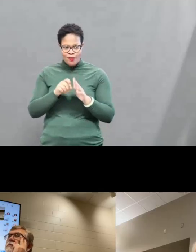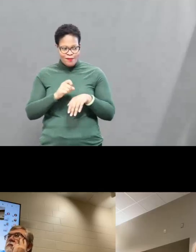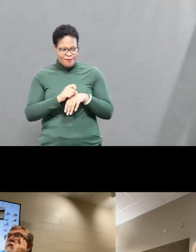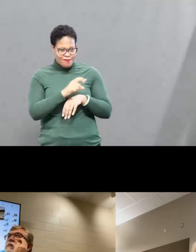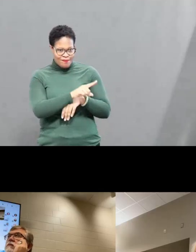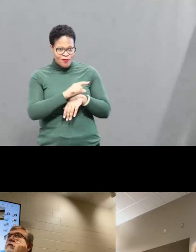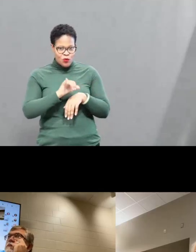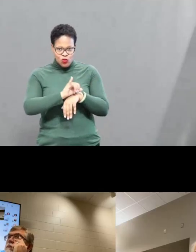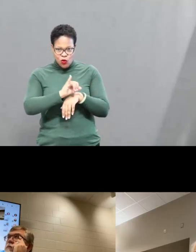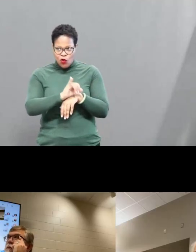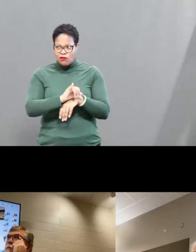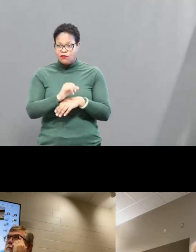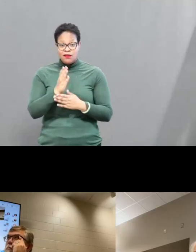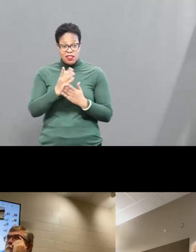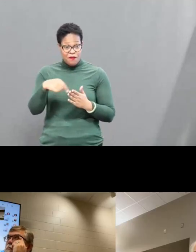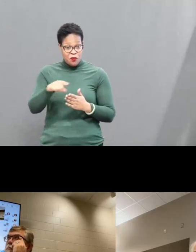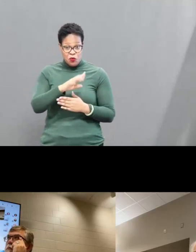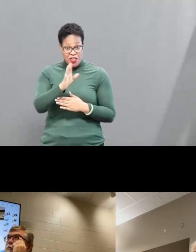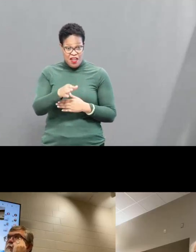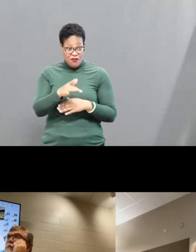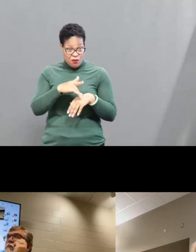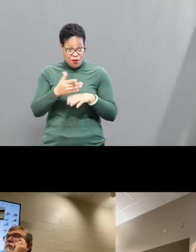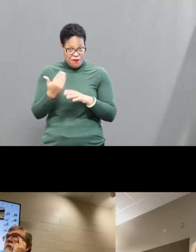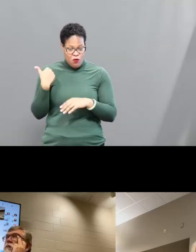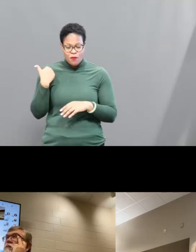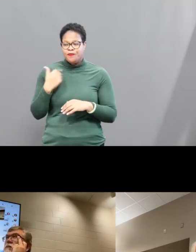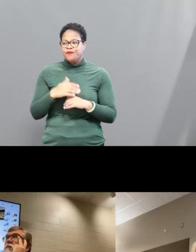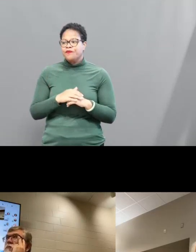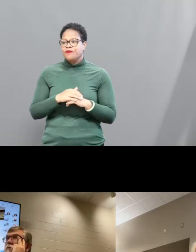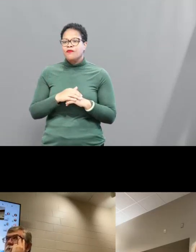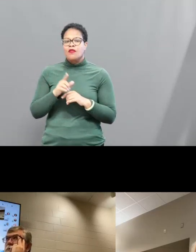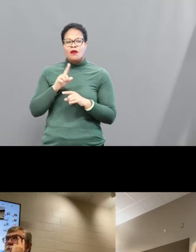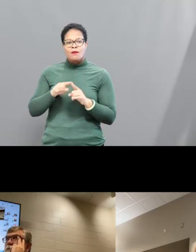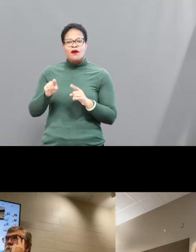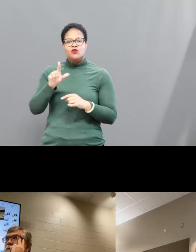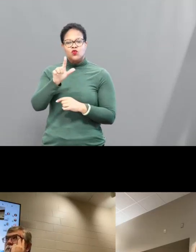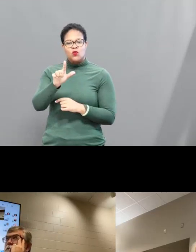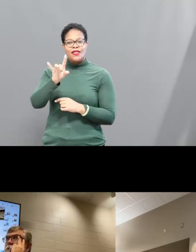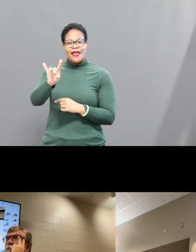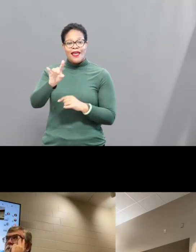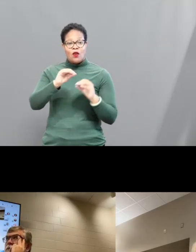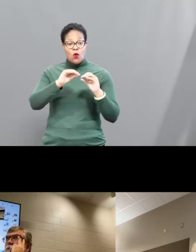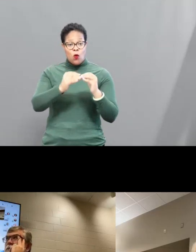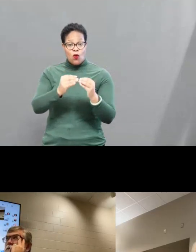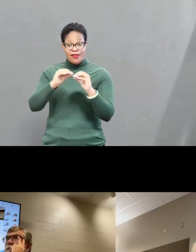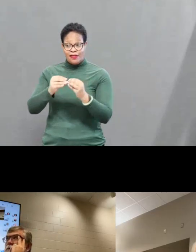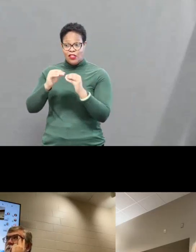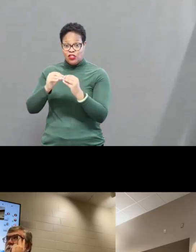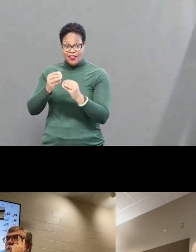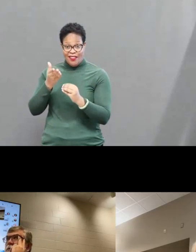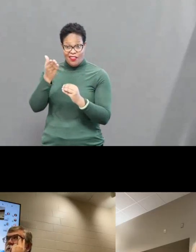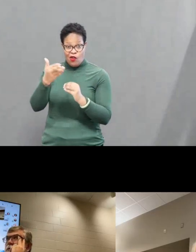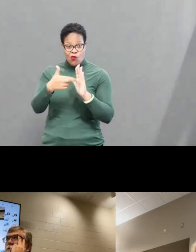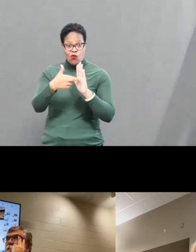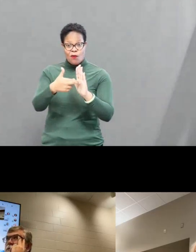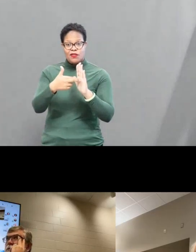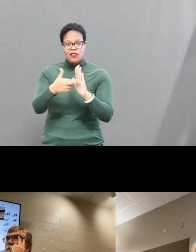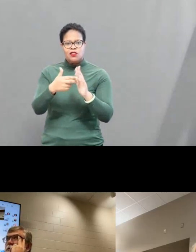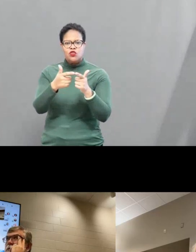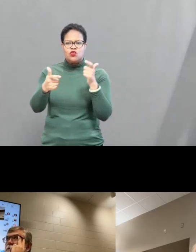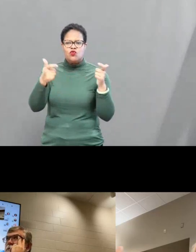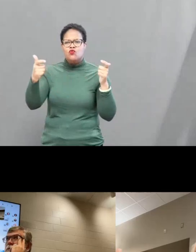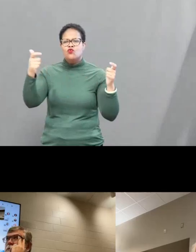Cheryl and some of you that have never been. And there are basically 28 organizations represented there in a